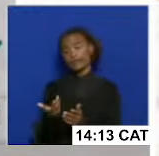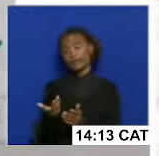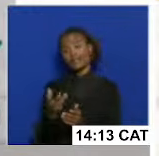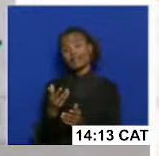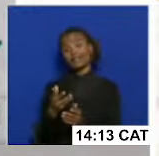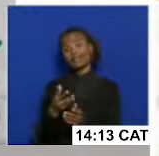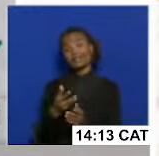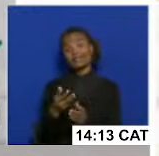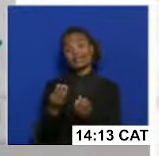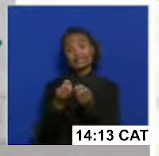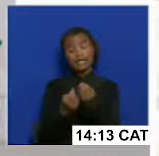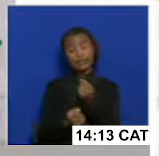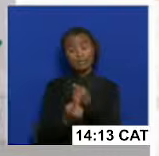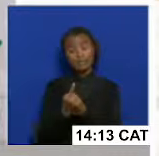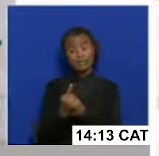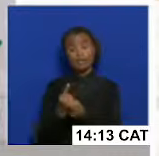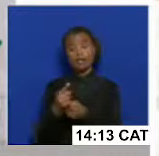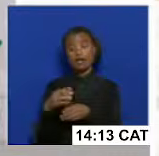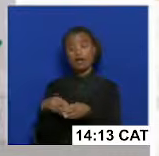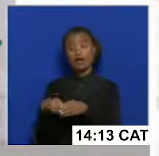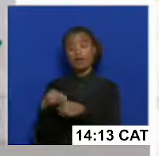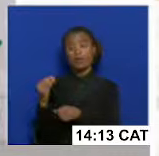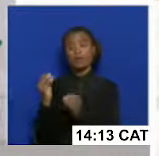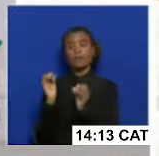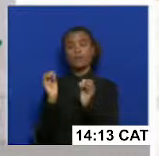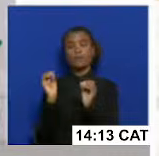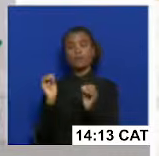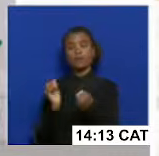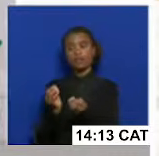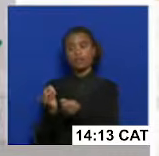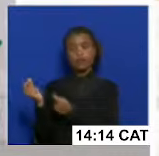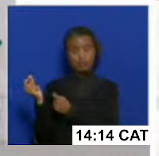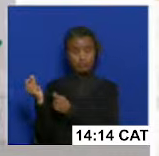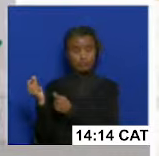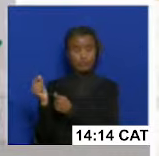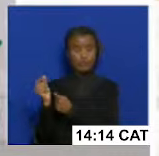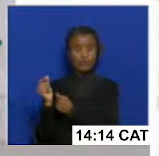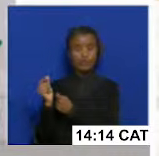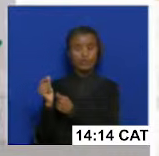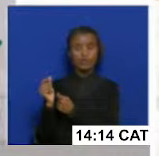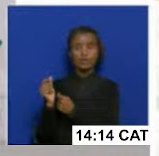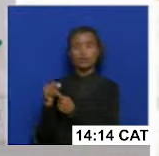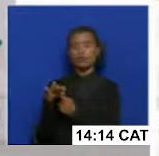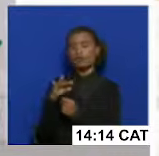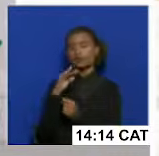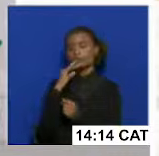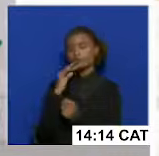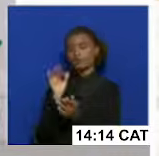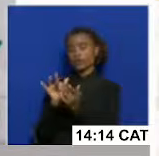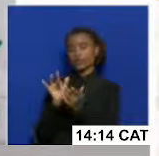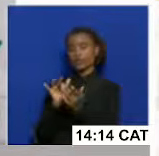to whoever is the IPID investigator? What does she mean by get through to the IPID investigator for Joburg?